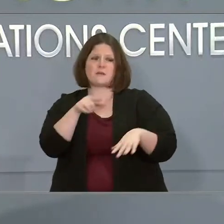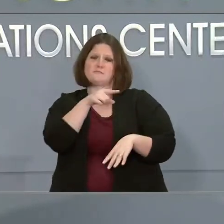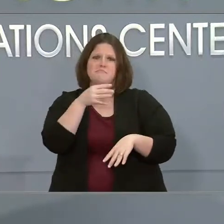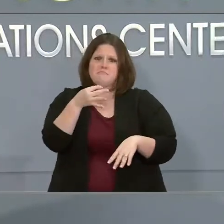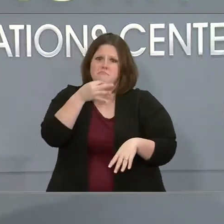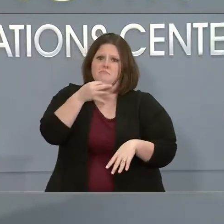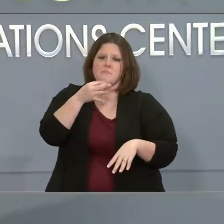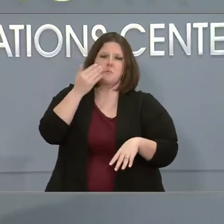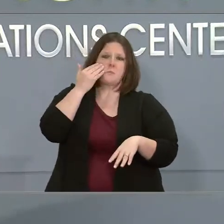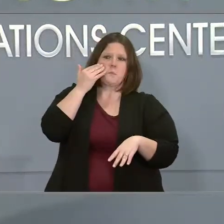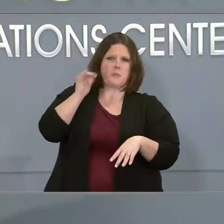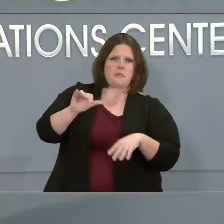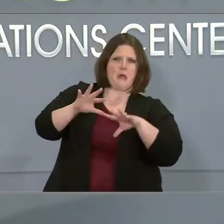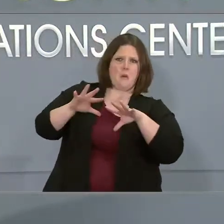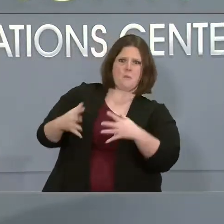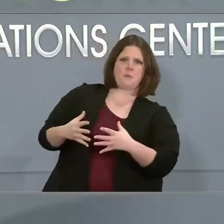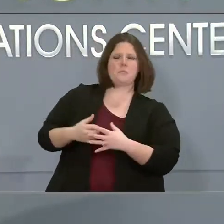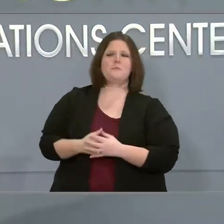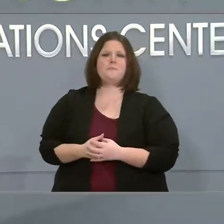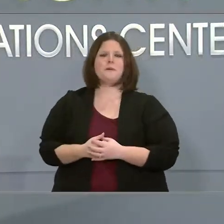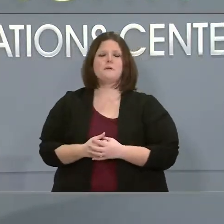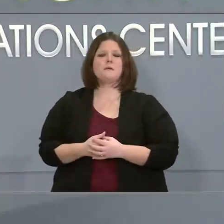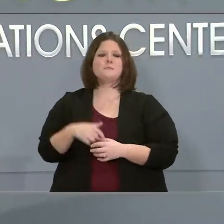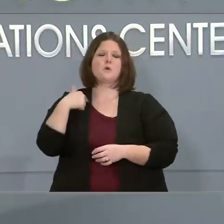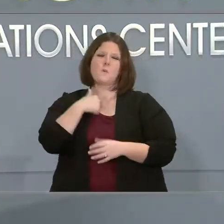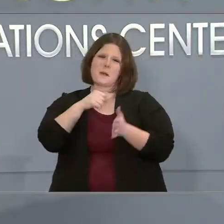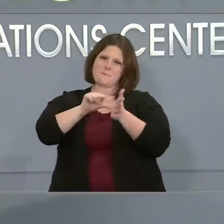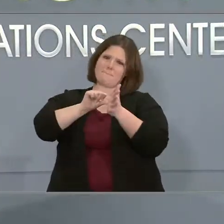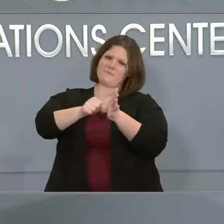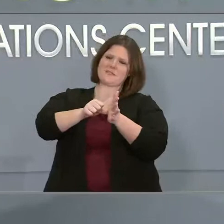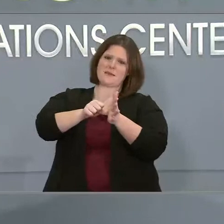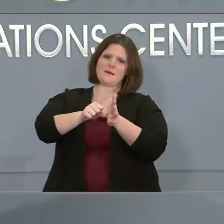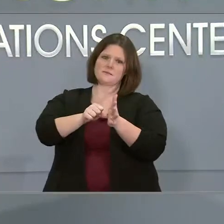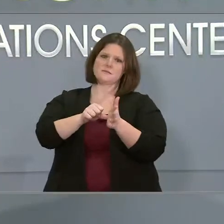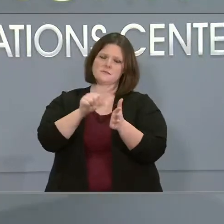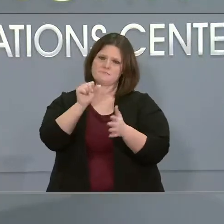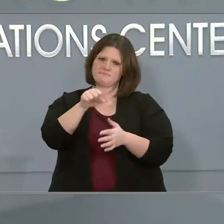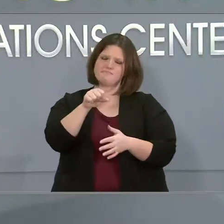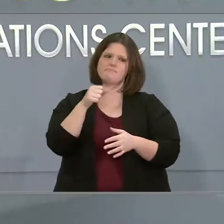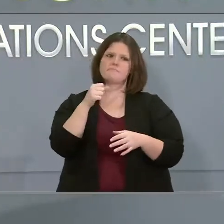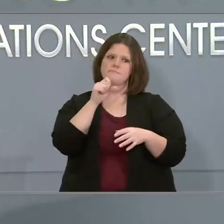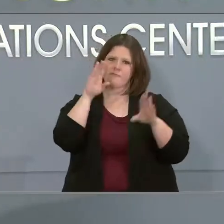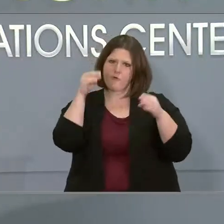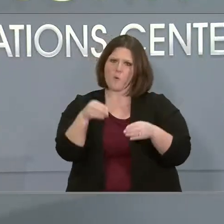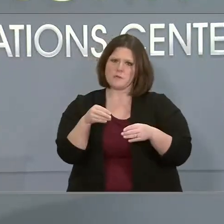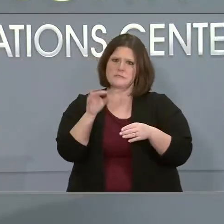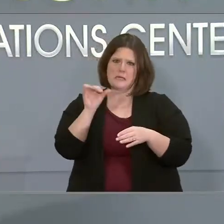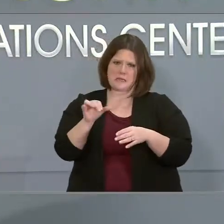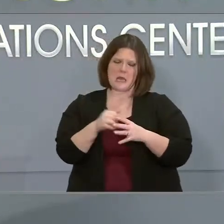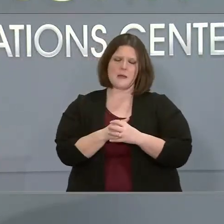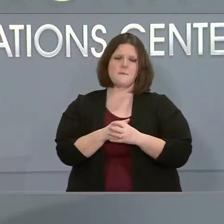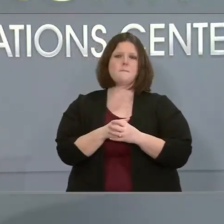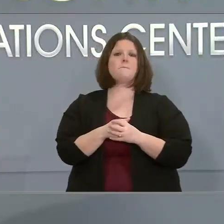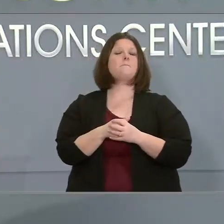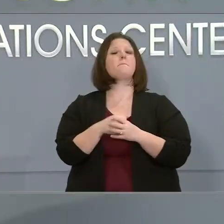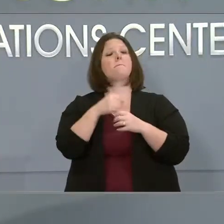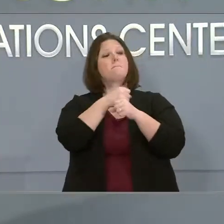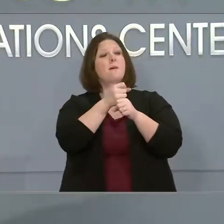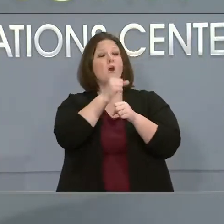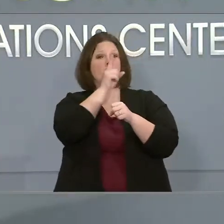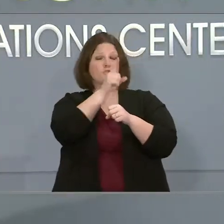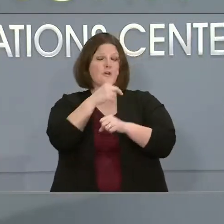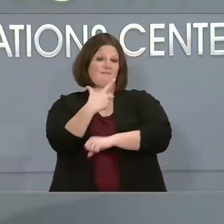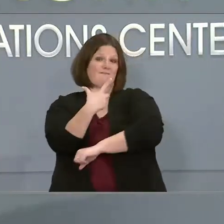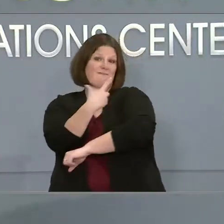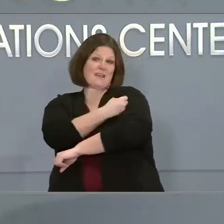that we put an emphasis on that. But making sure we continue to administer this vaccination program, get